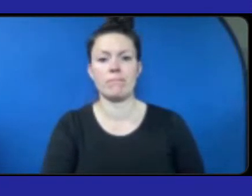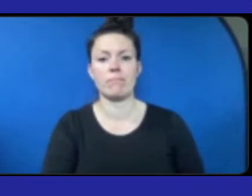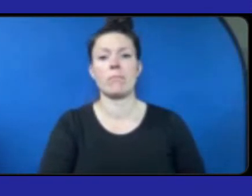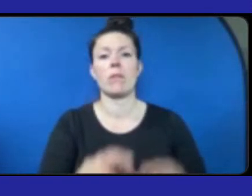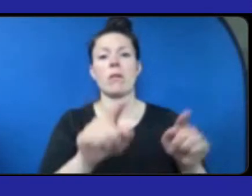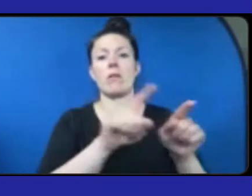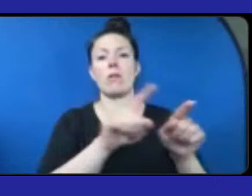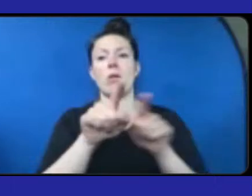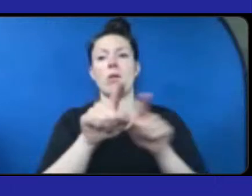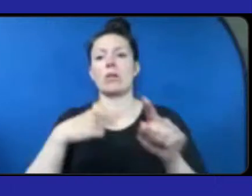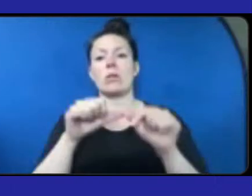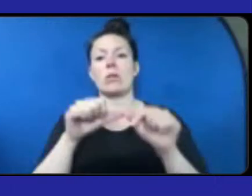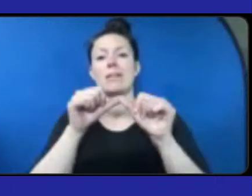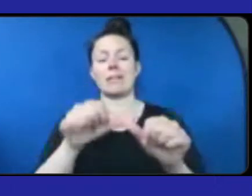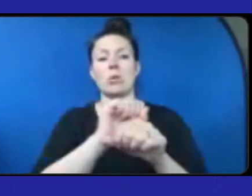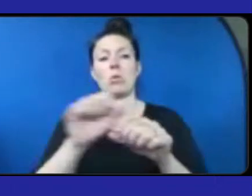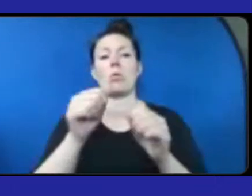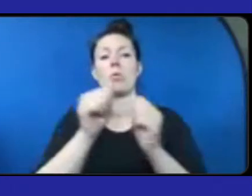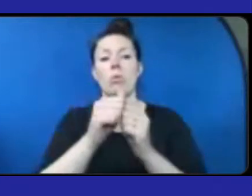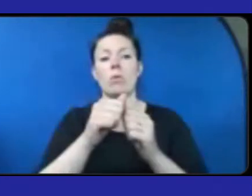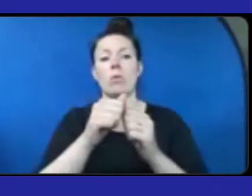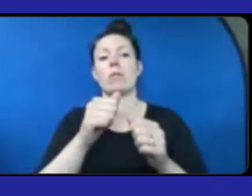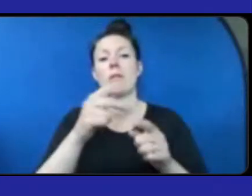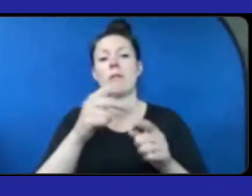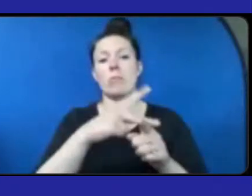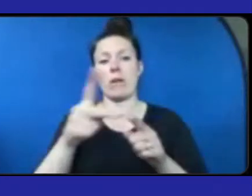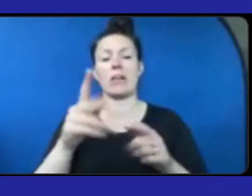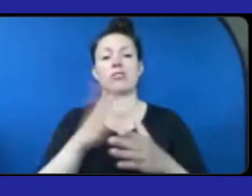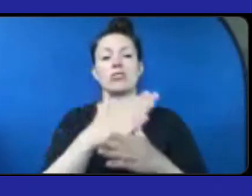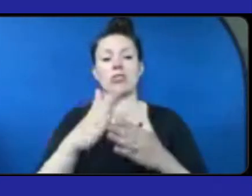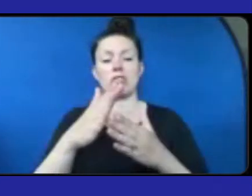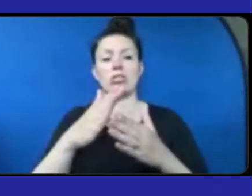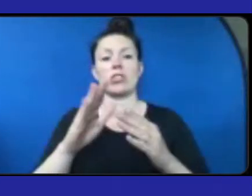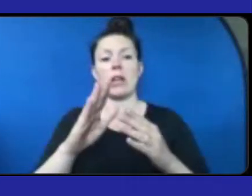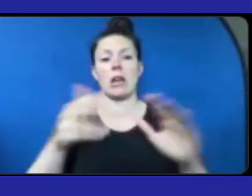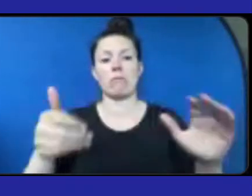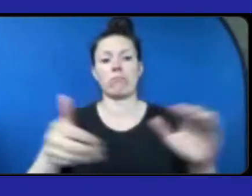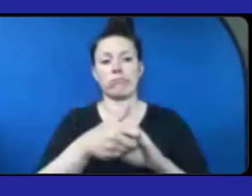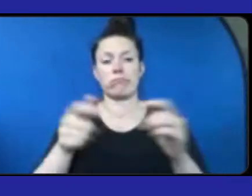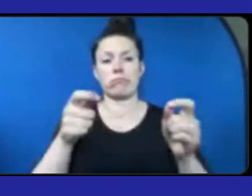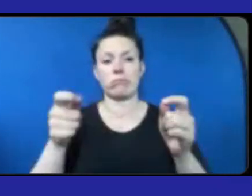are also continuing our work around professional shared governance. Our next report out will be